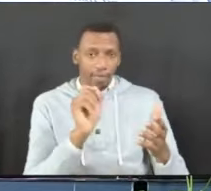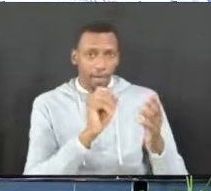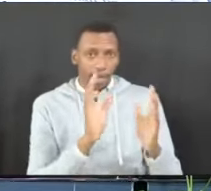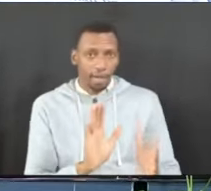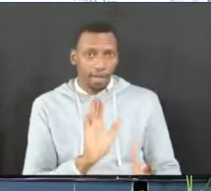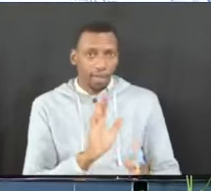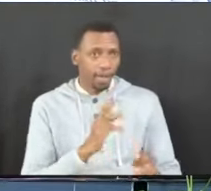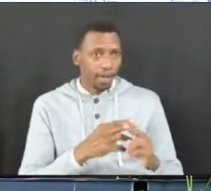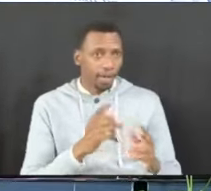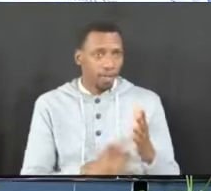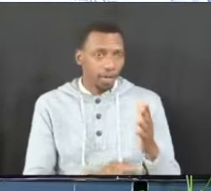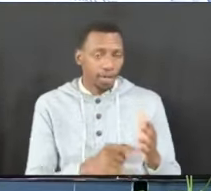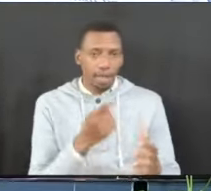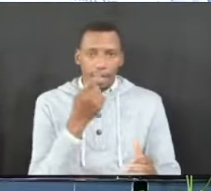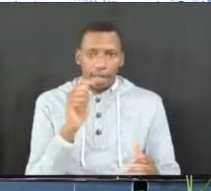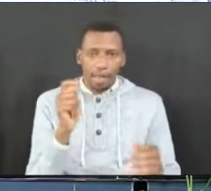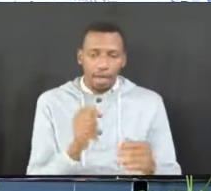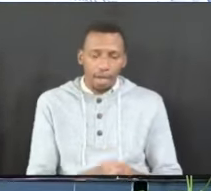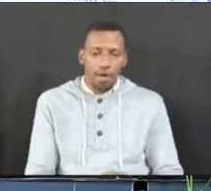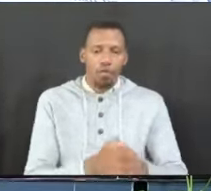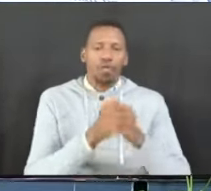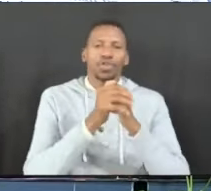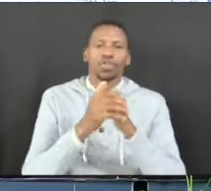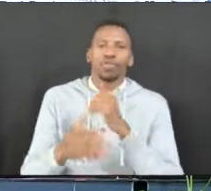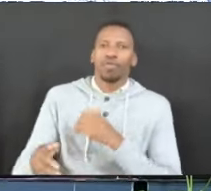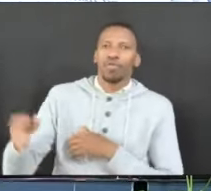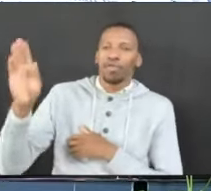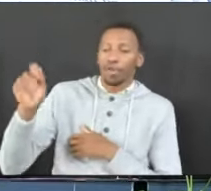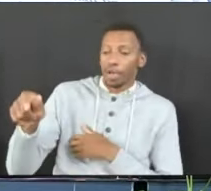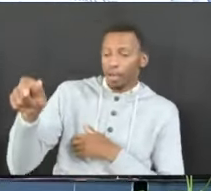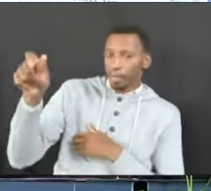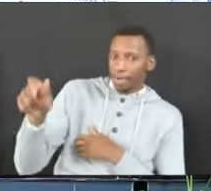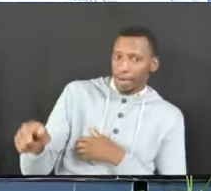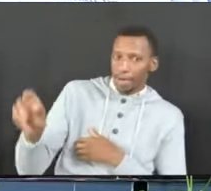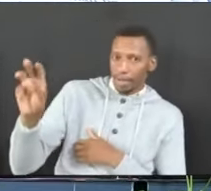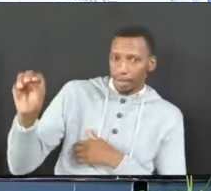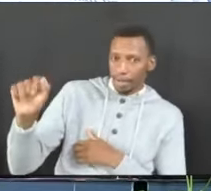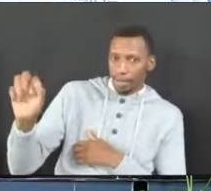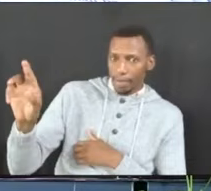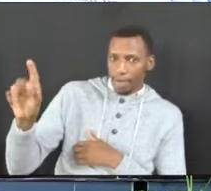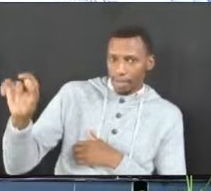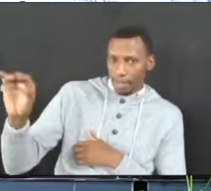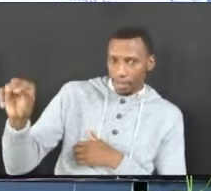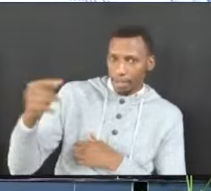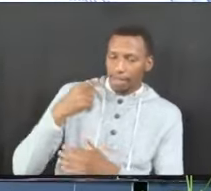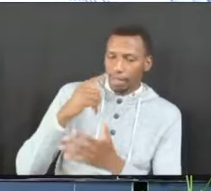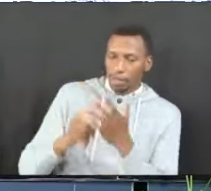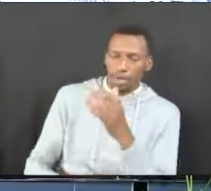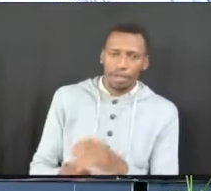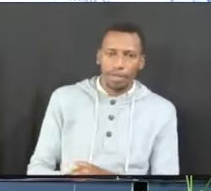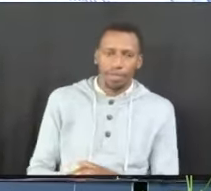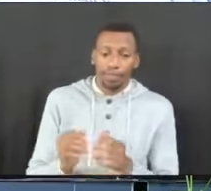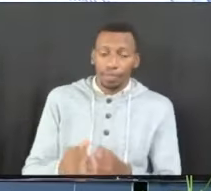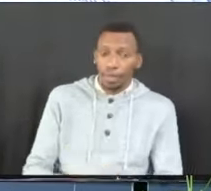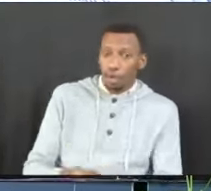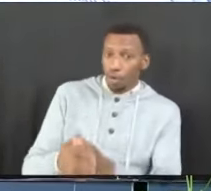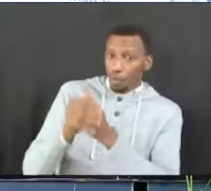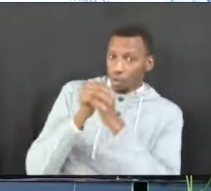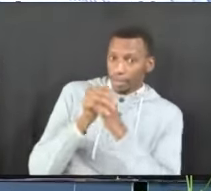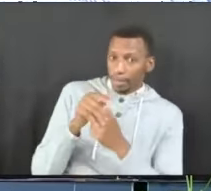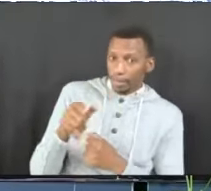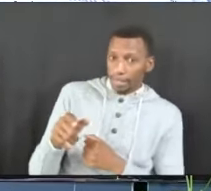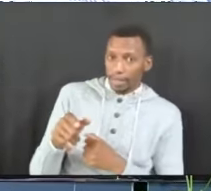Worship of God. And Ralph Martin writes and he says, worship is the